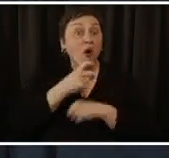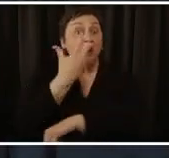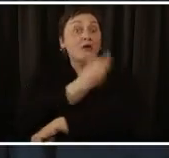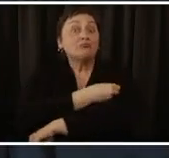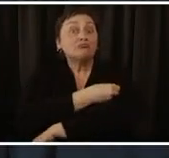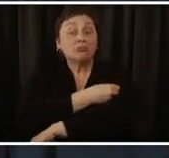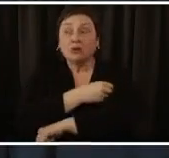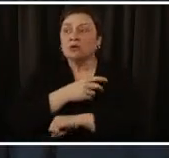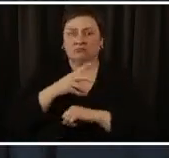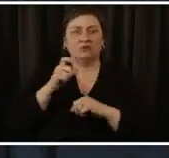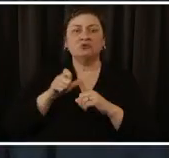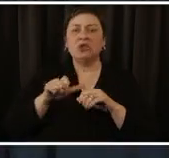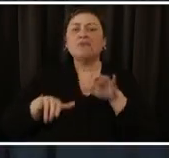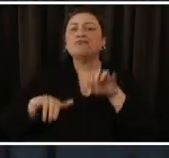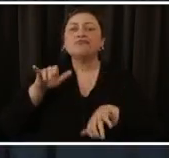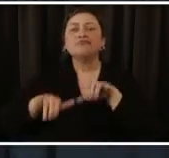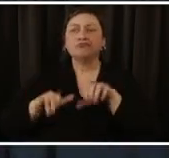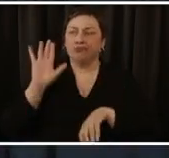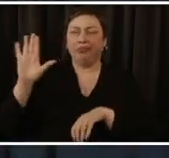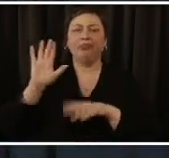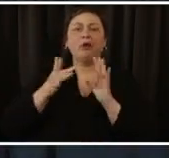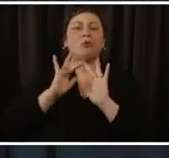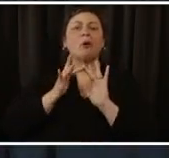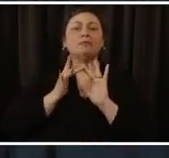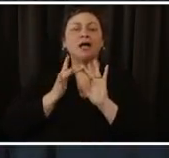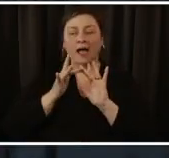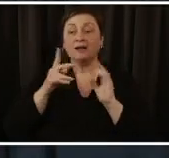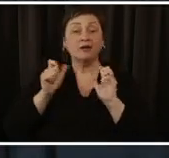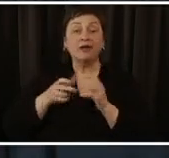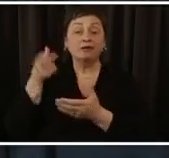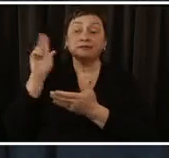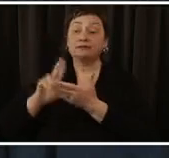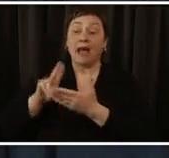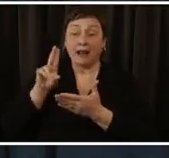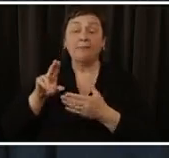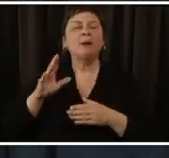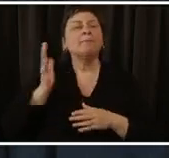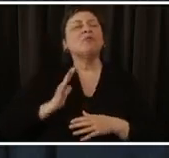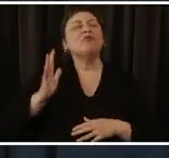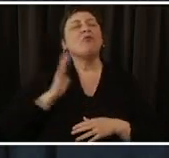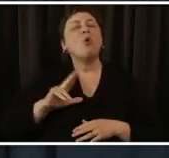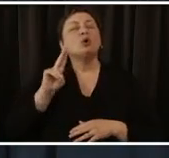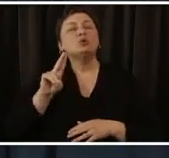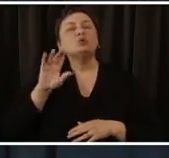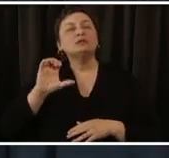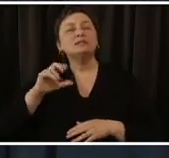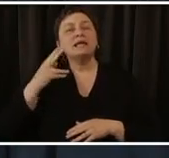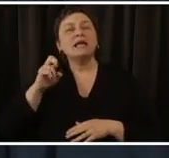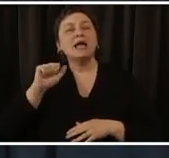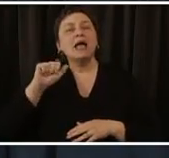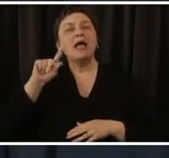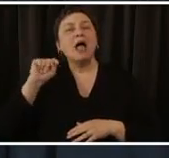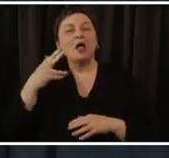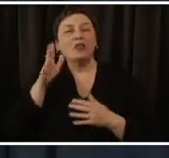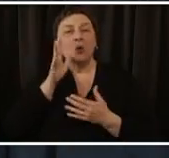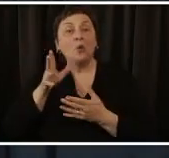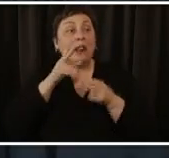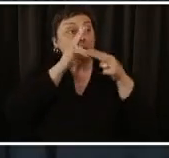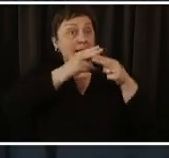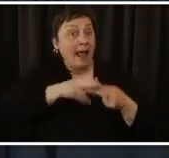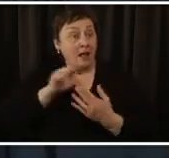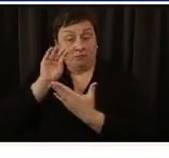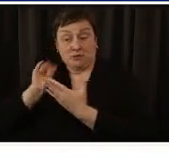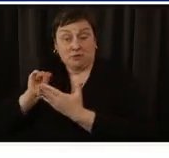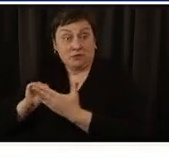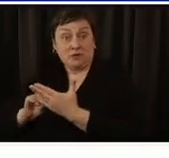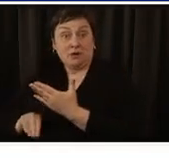simply log onto their website and sign up. So it had been that UC Health was taking a a list and emailing people when it was your turn.